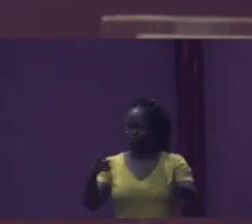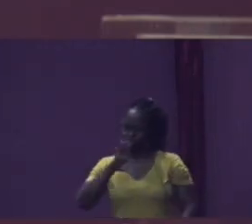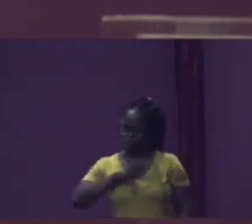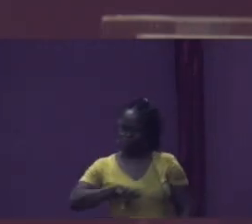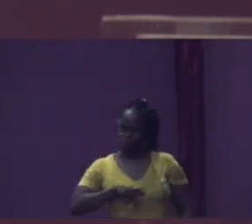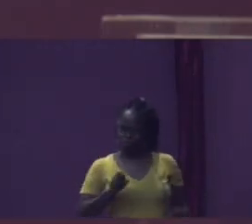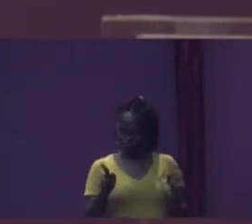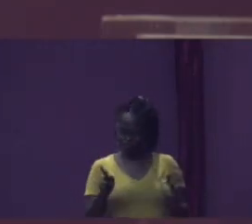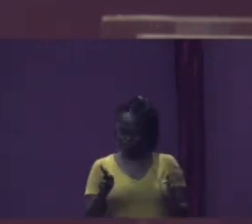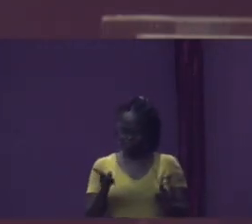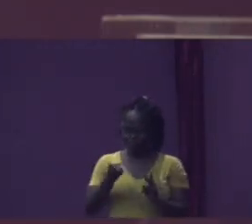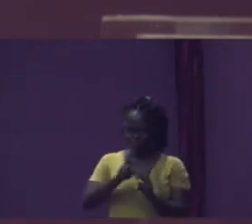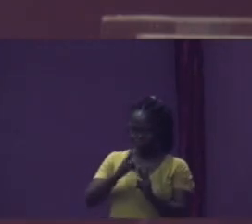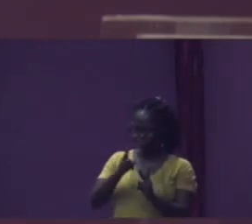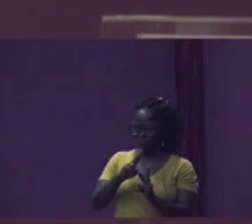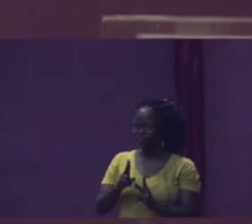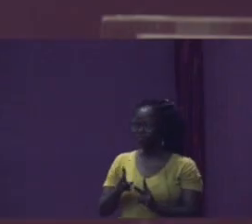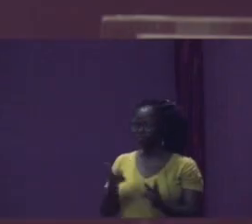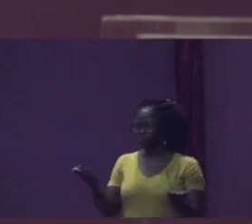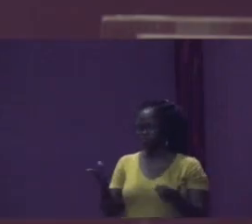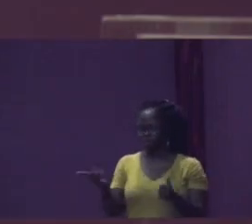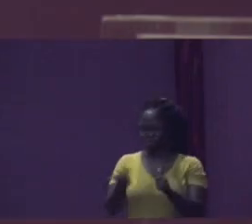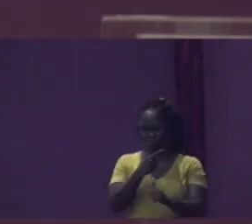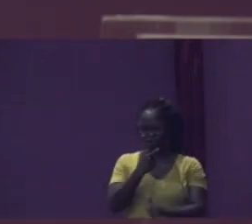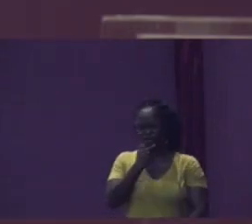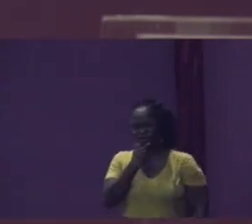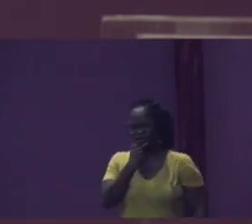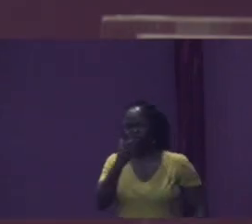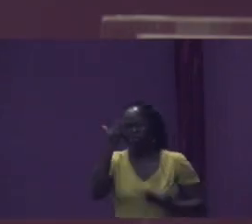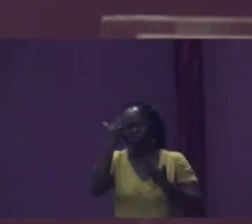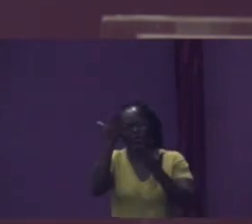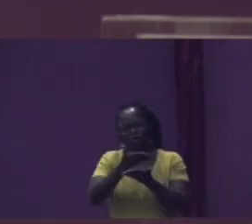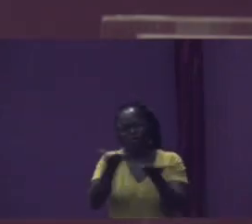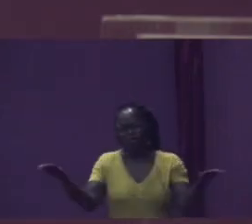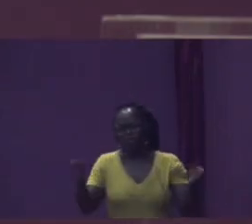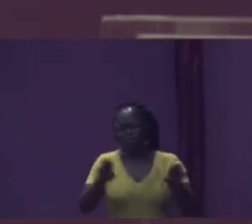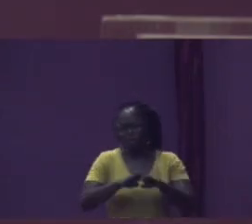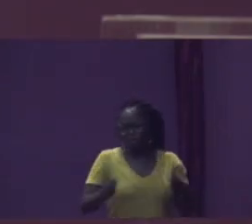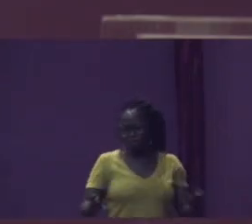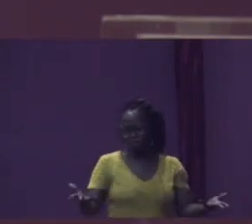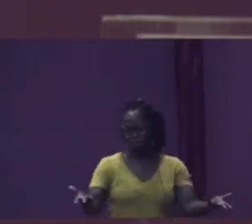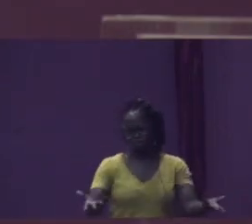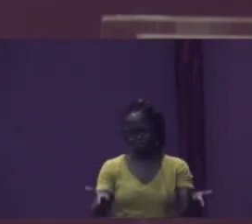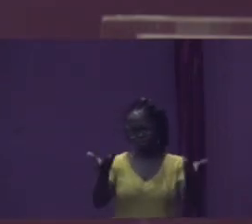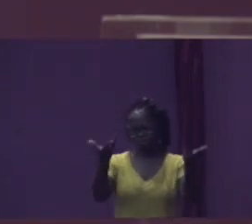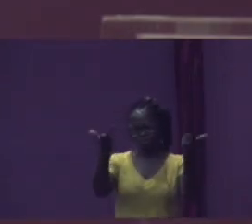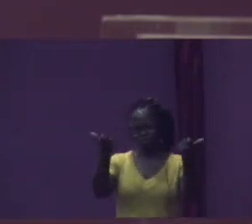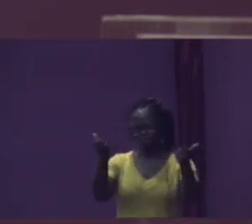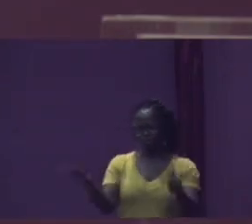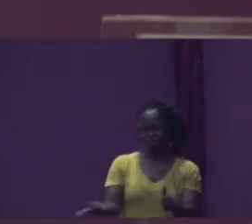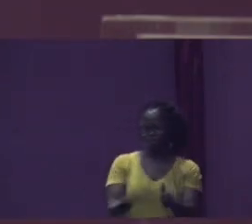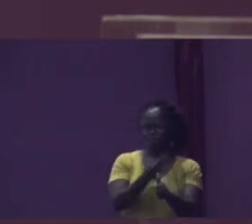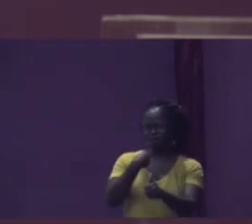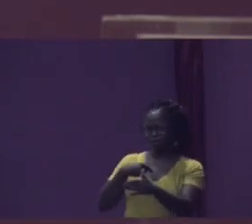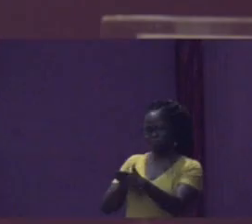But thank you to everyone. This was a great panel. So the first question is for Isabel, is